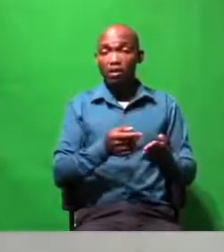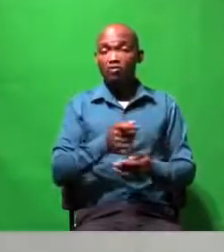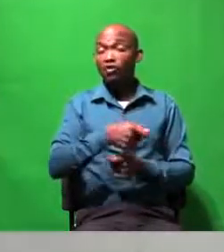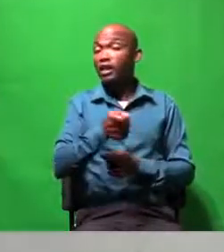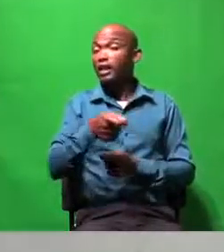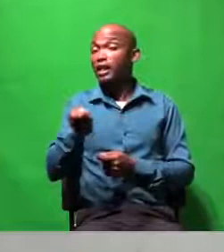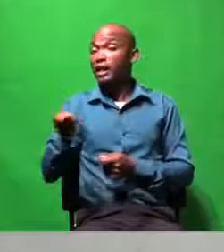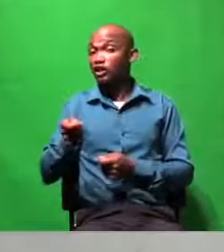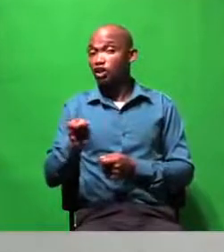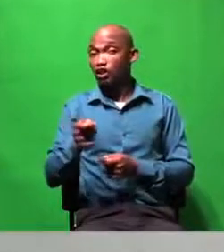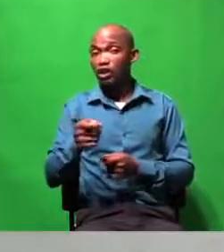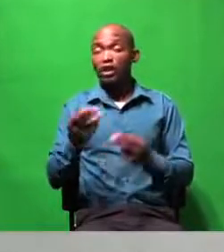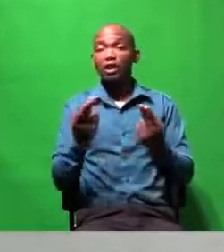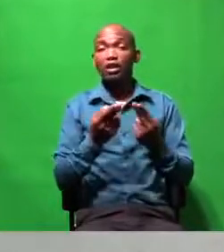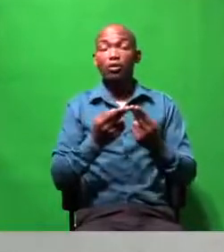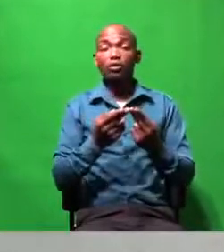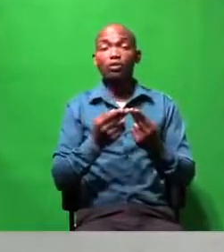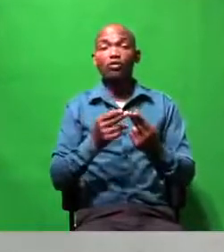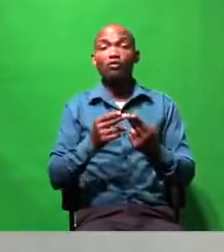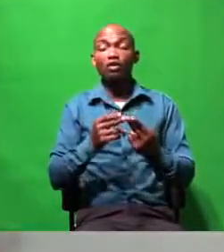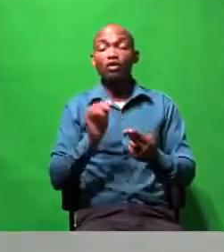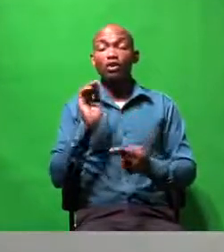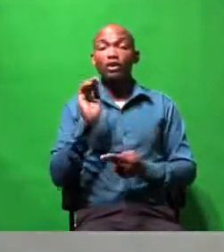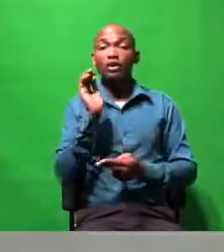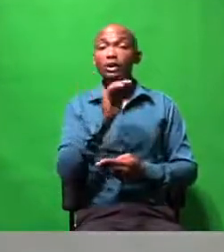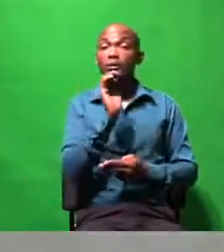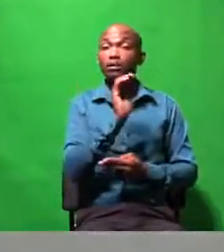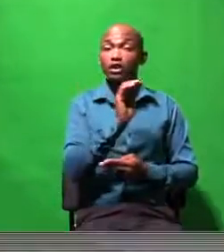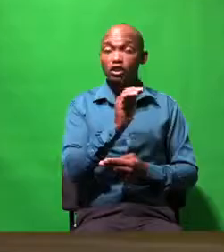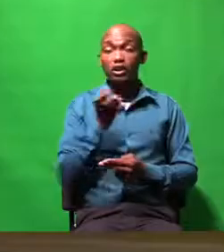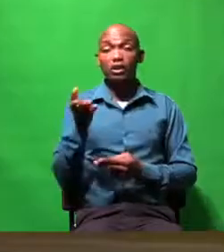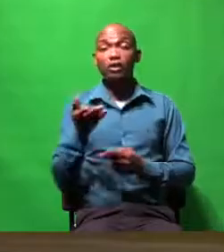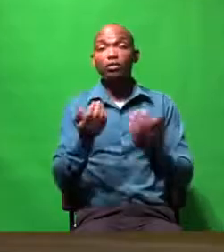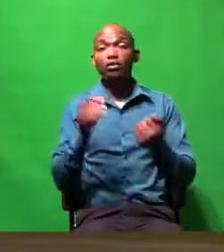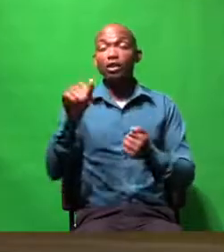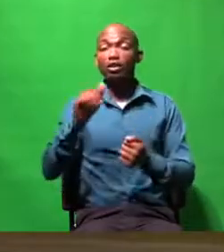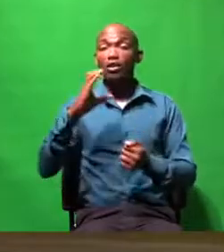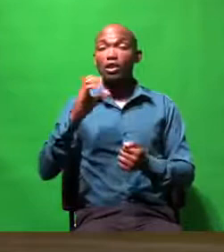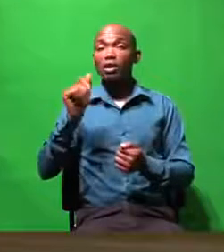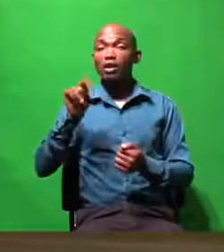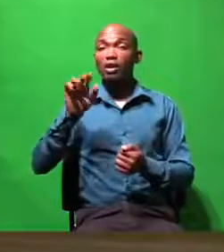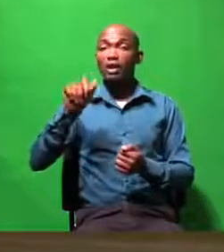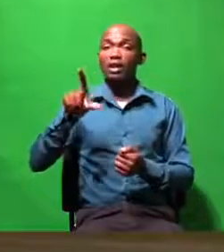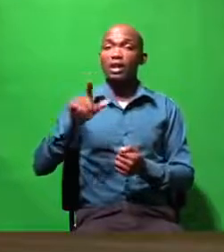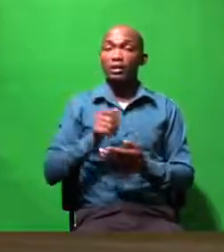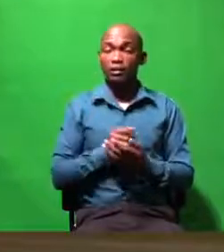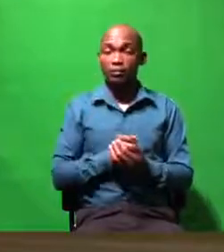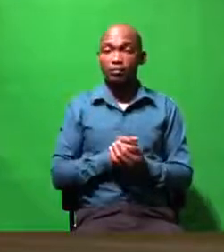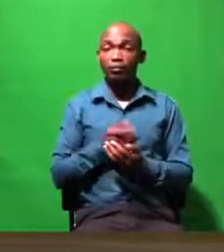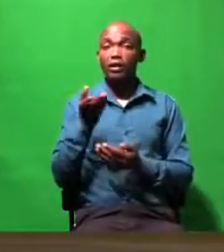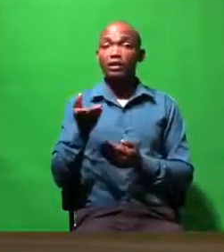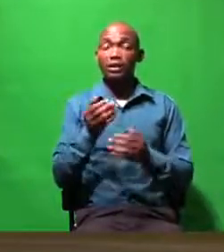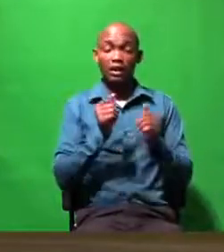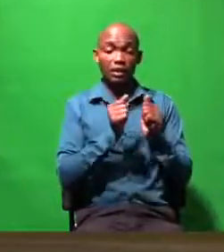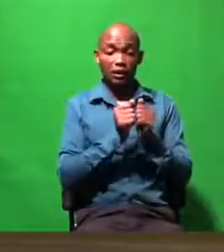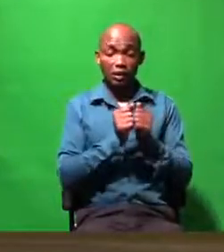have a purpose for transportation. So this we can say is a canal. So this is 4 terms which